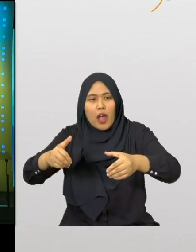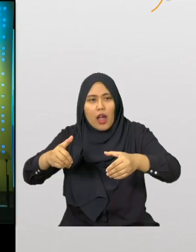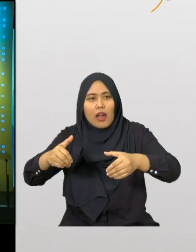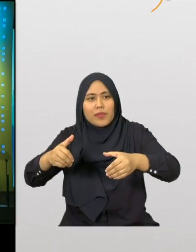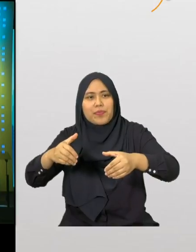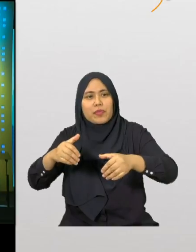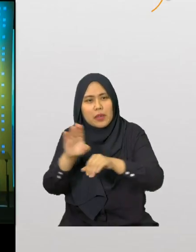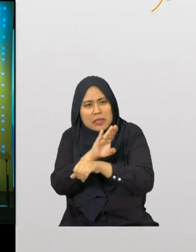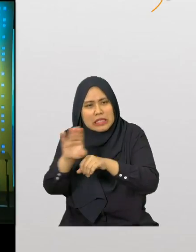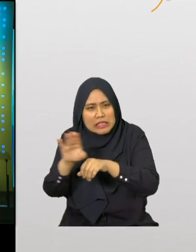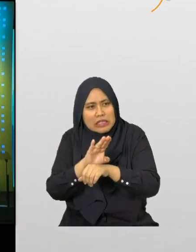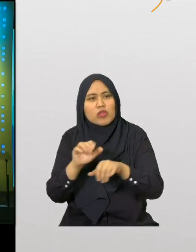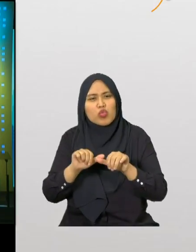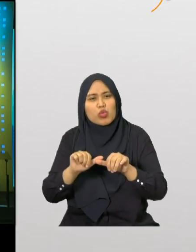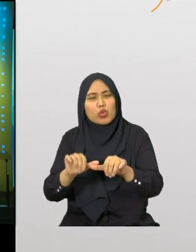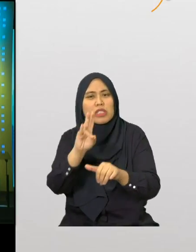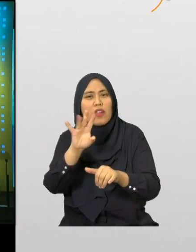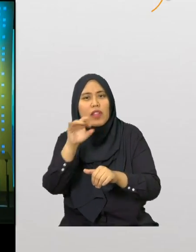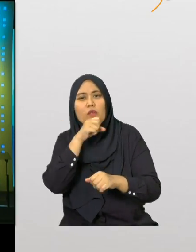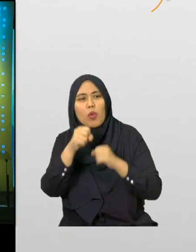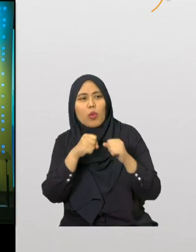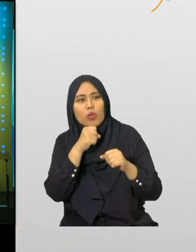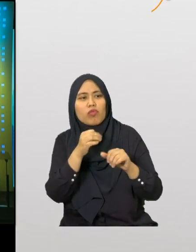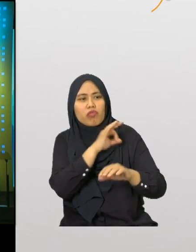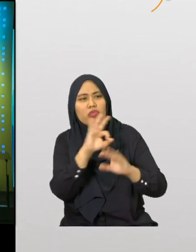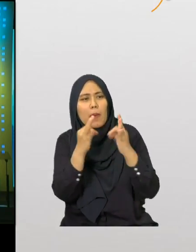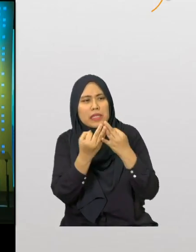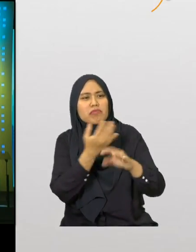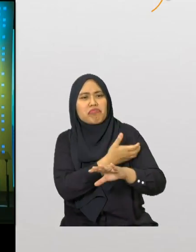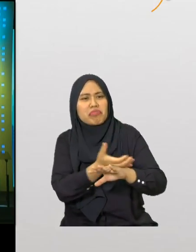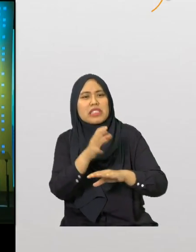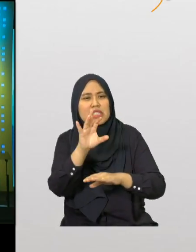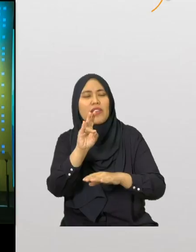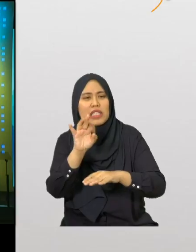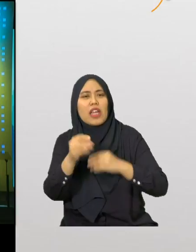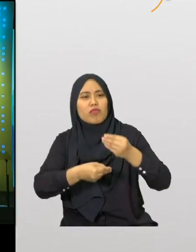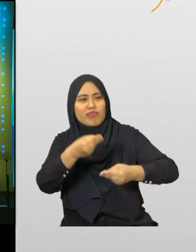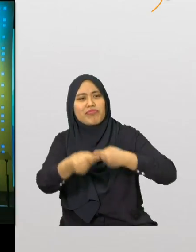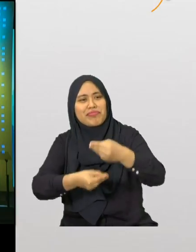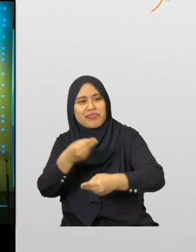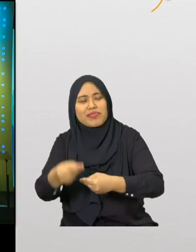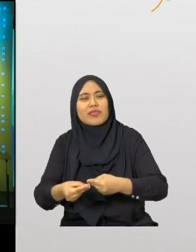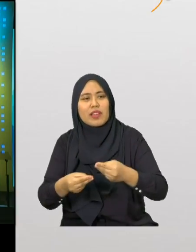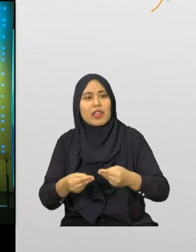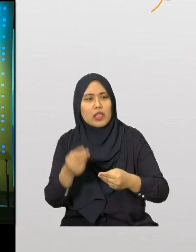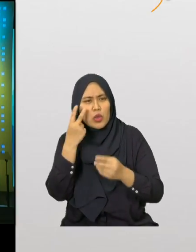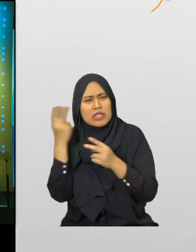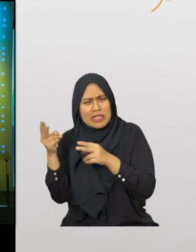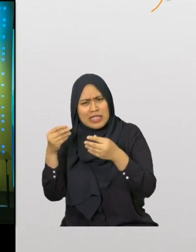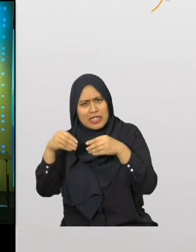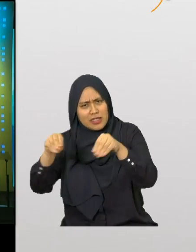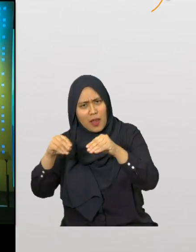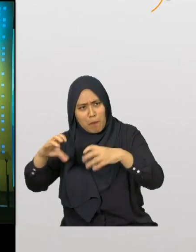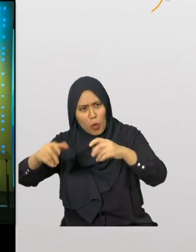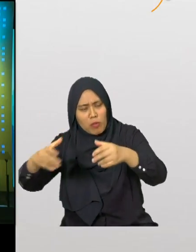and carry on his 79-year-old family legacy. If you look very carefully, these are the popiahs, and he also sells kueh pai tea down there.